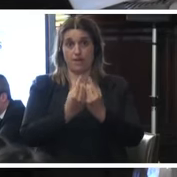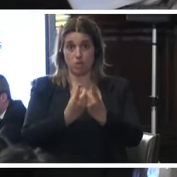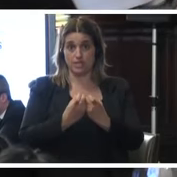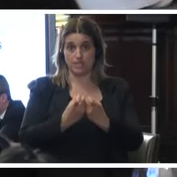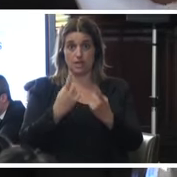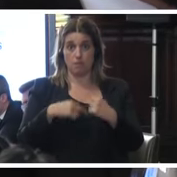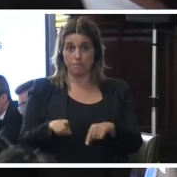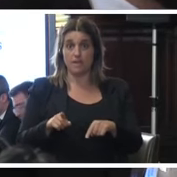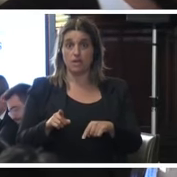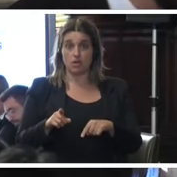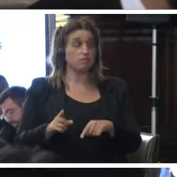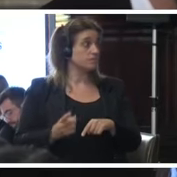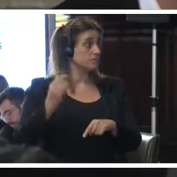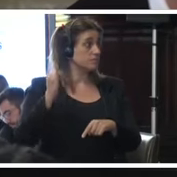can